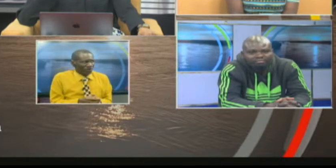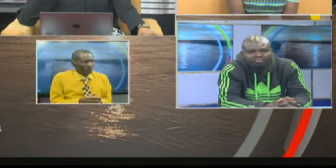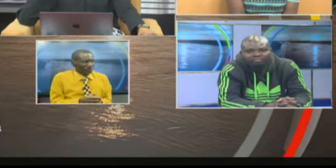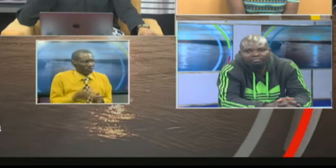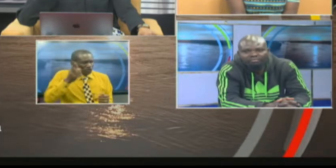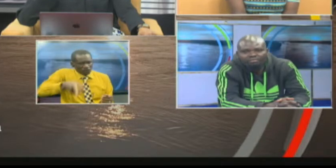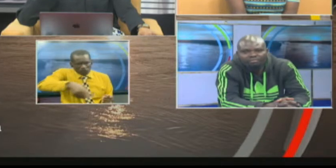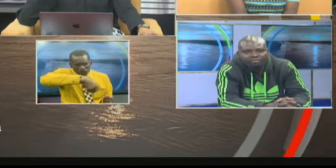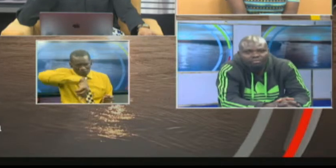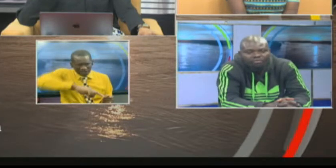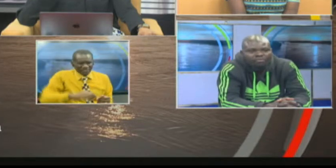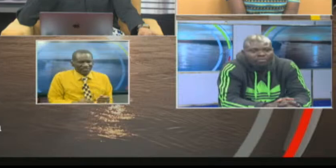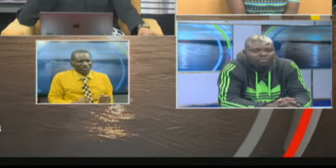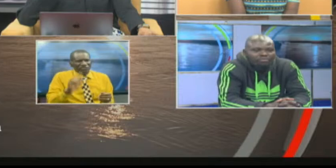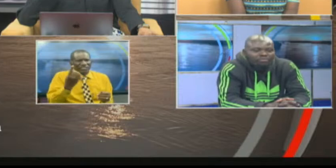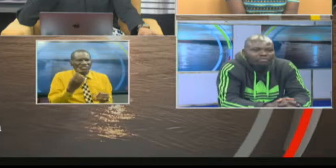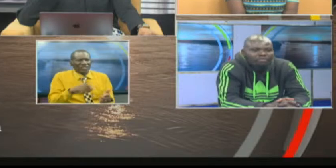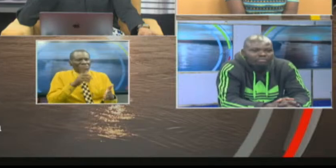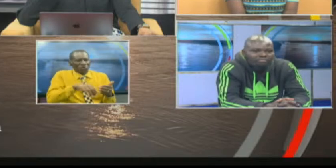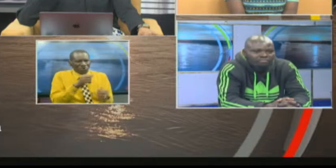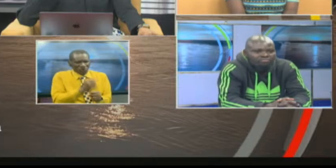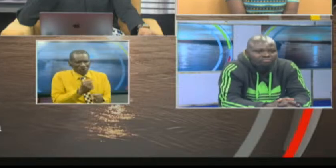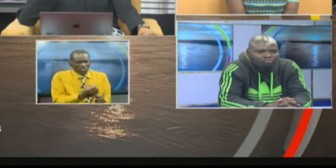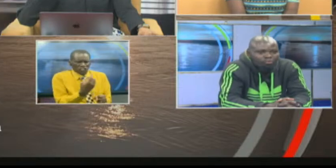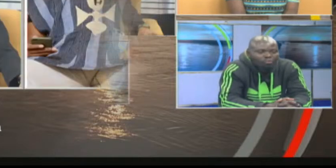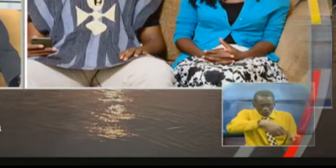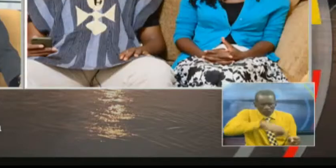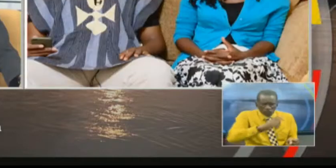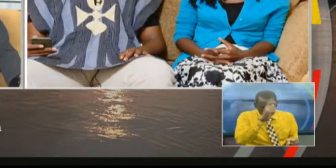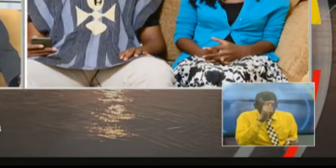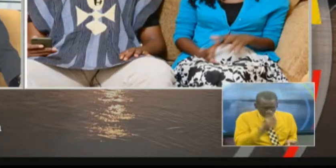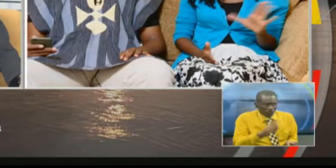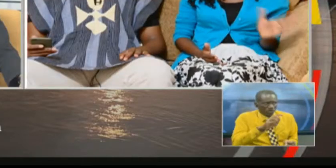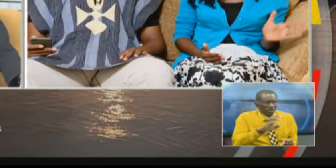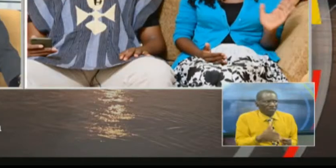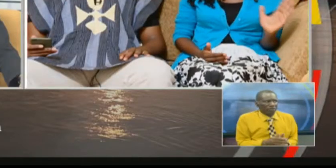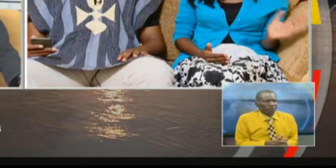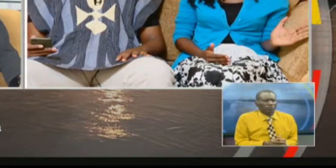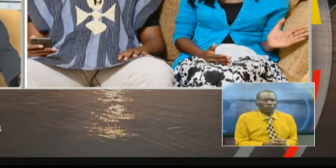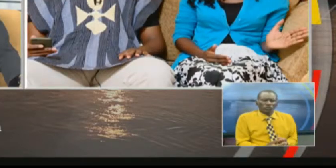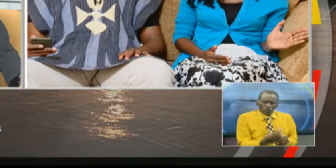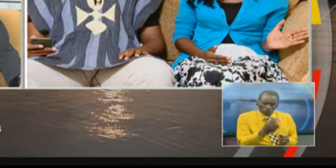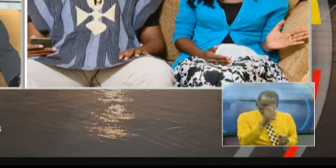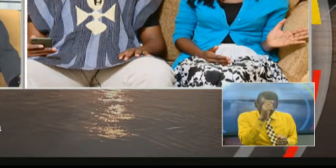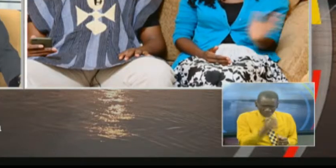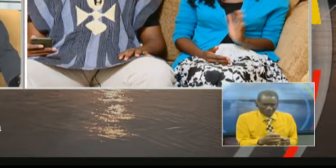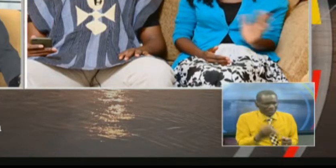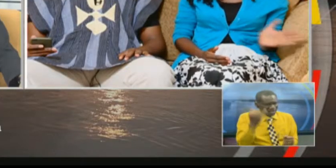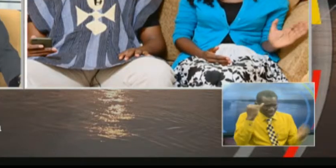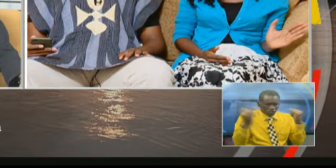For us, what works is for each of us to respect the view of the other person on different